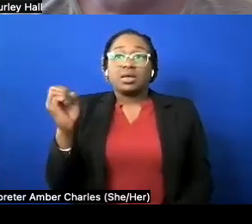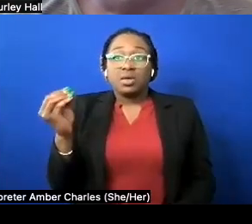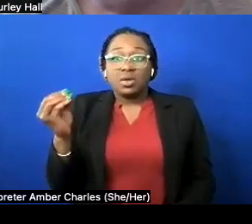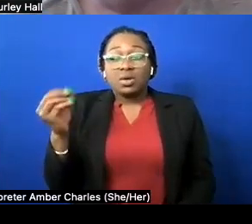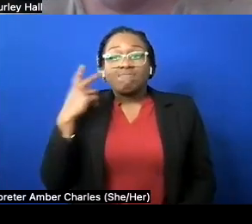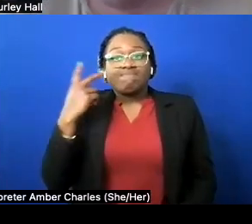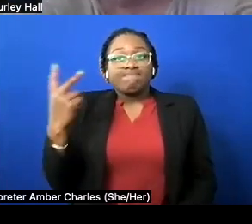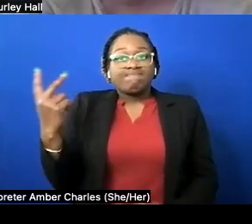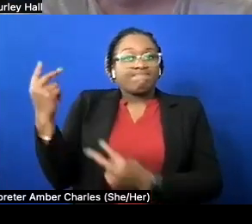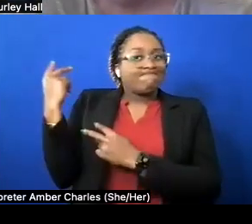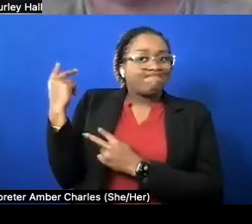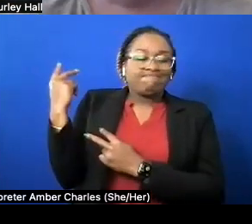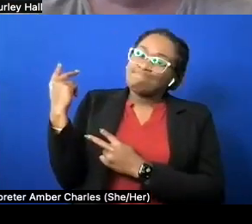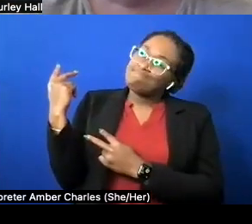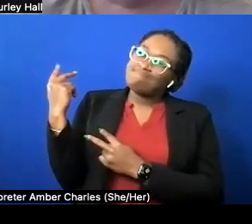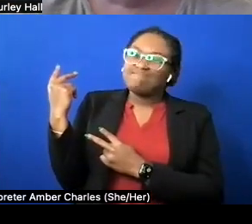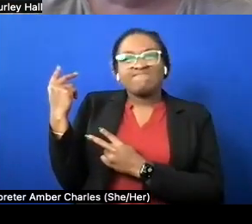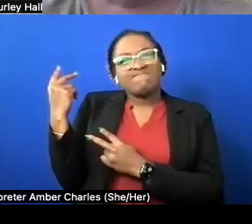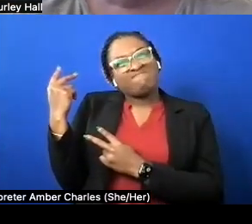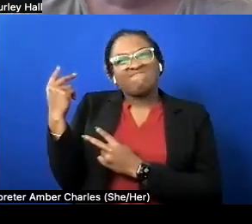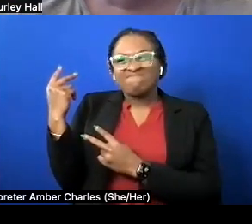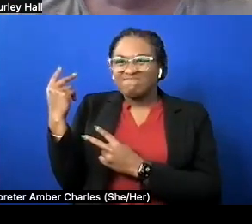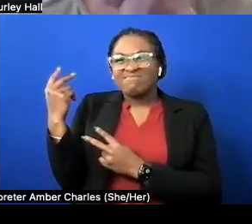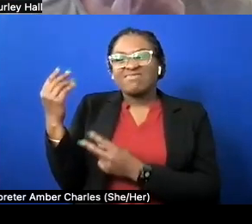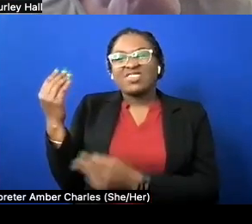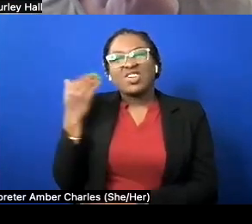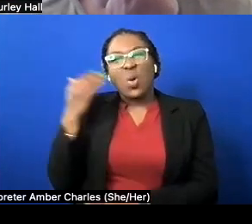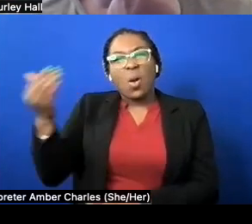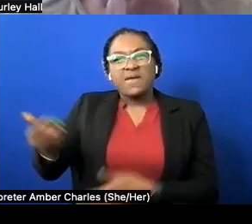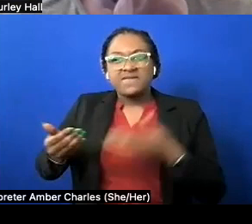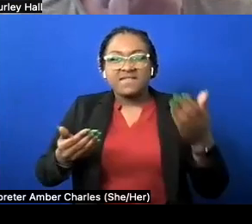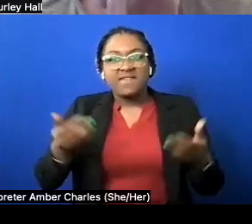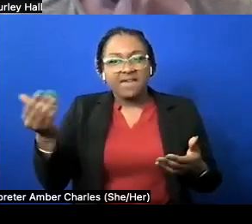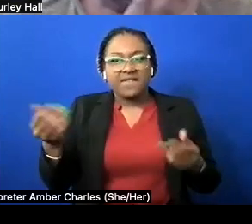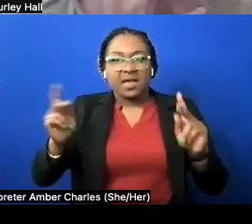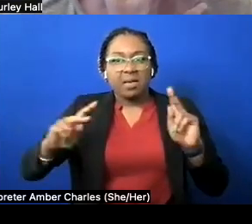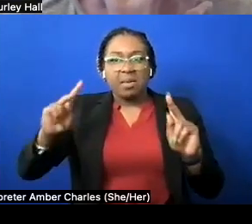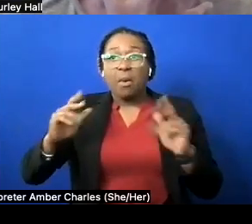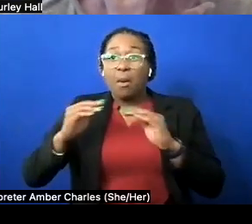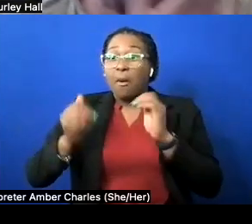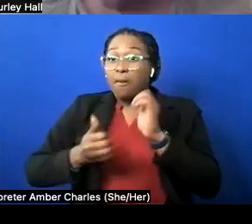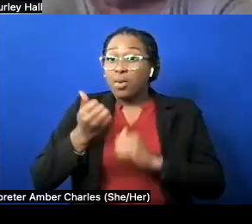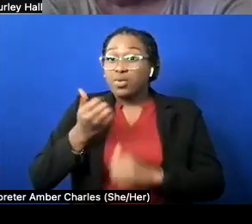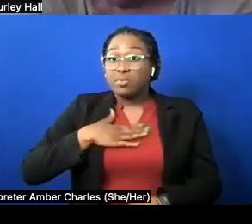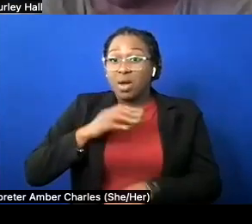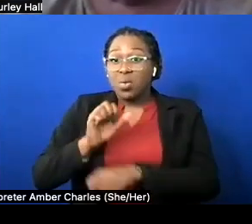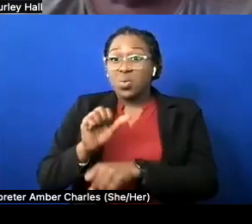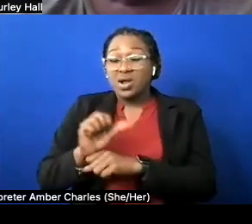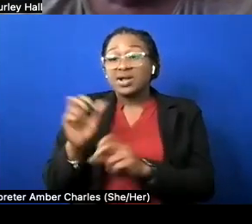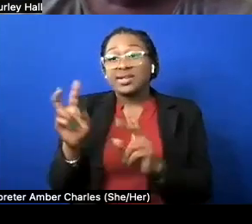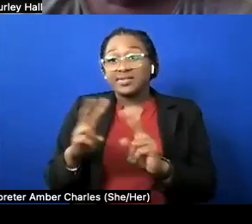hindsight, and invite, you know, folks, and you know, a lot of my work is very much so